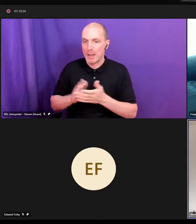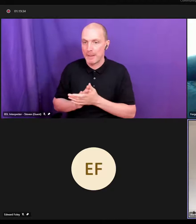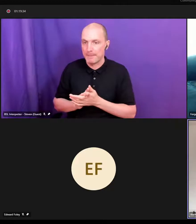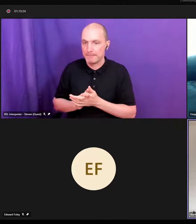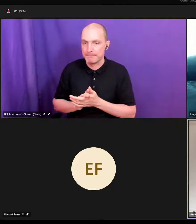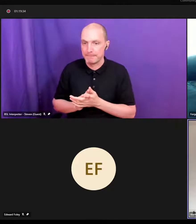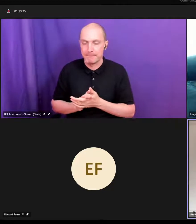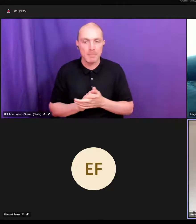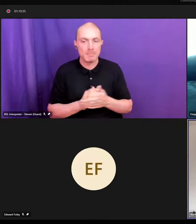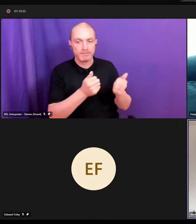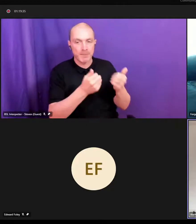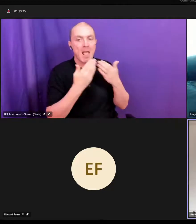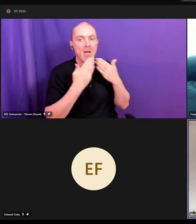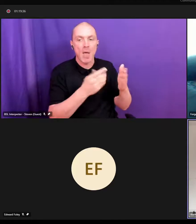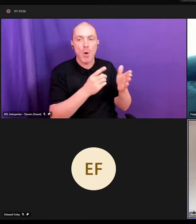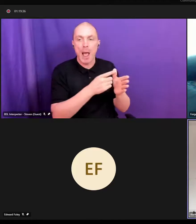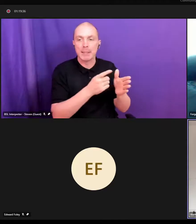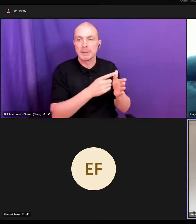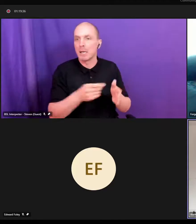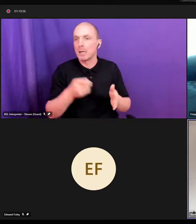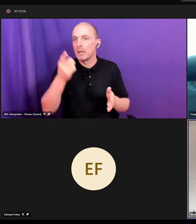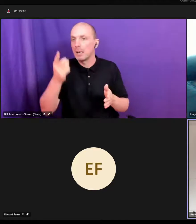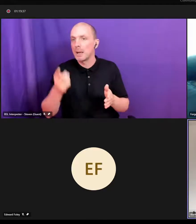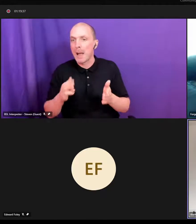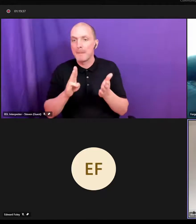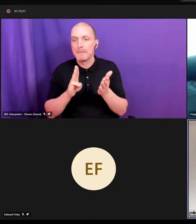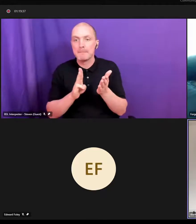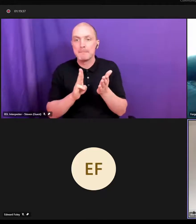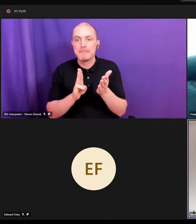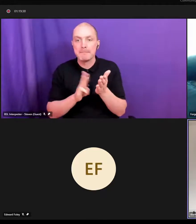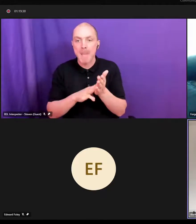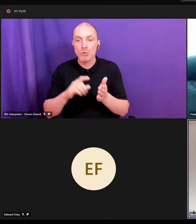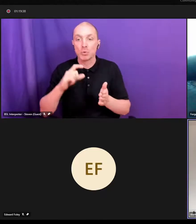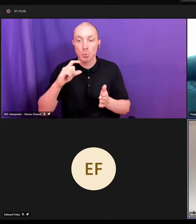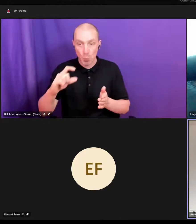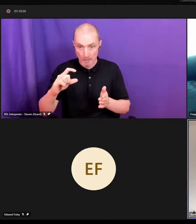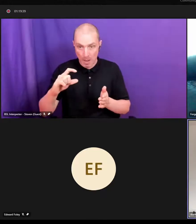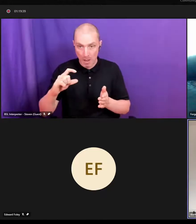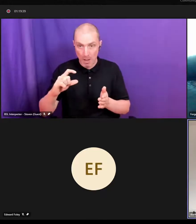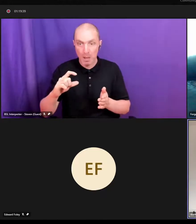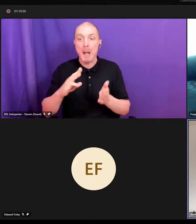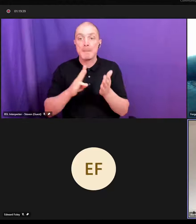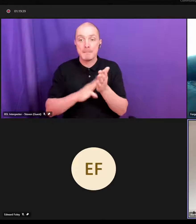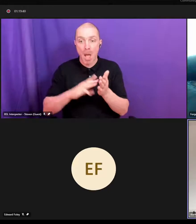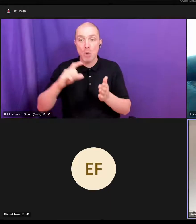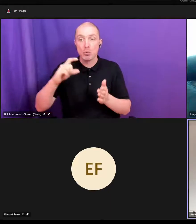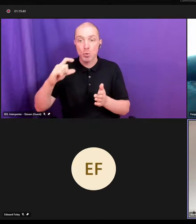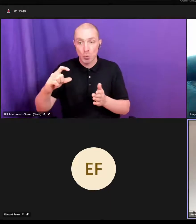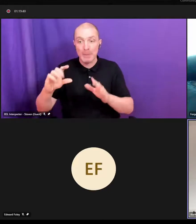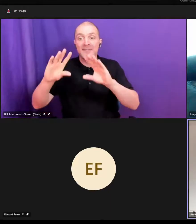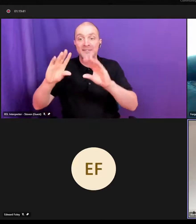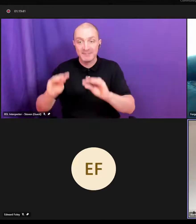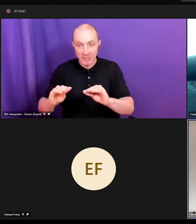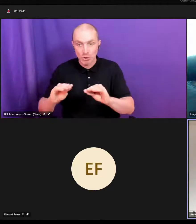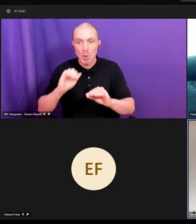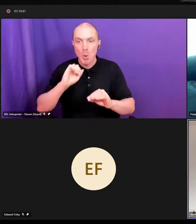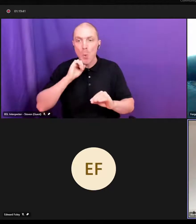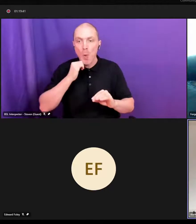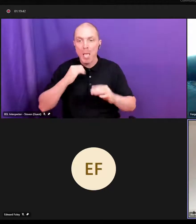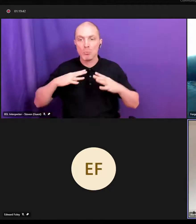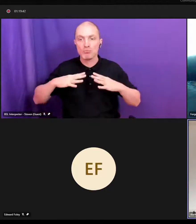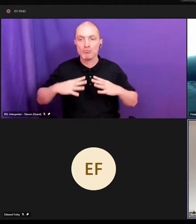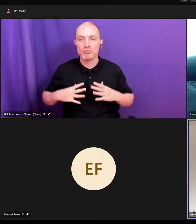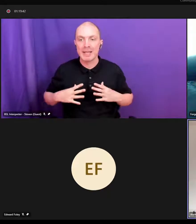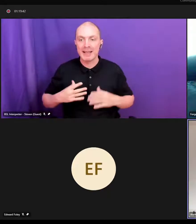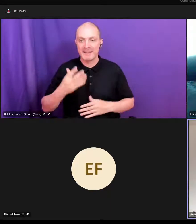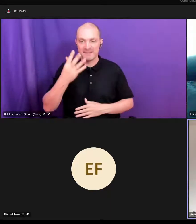Alice. Margaret Cooper, and we'll take the break after this item, the 5-minute break that we're required to take